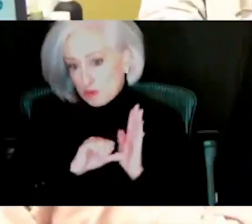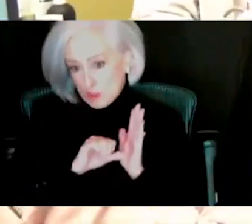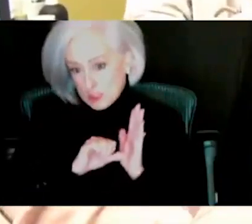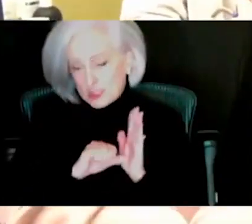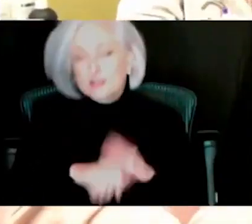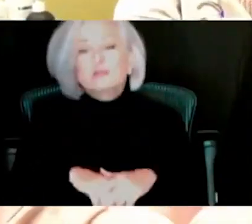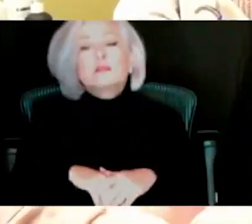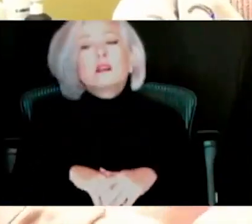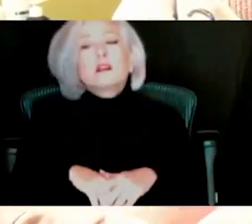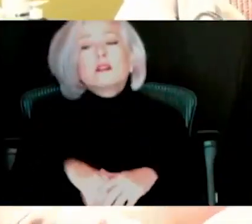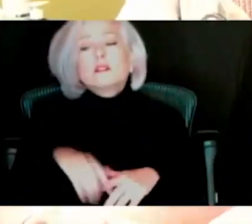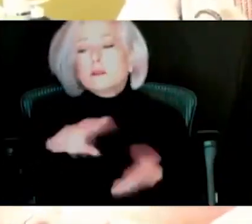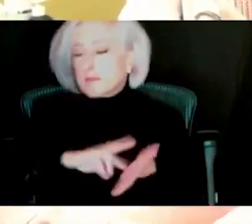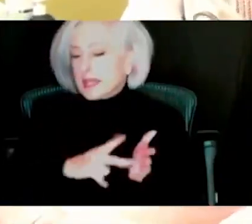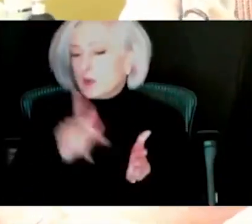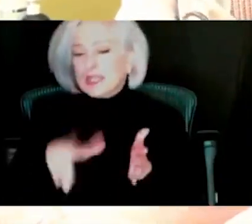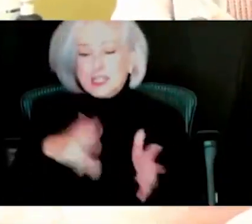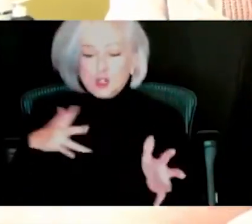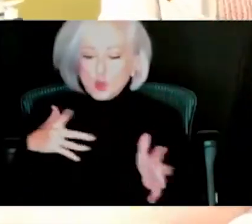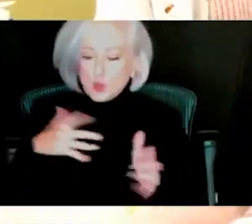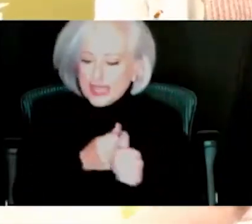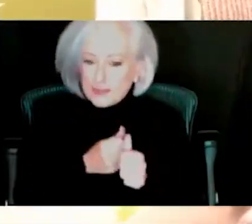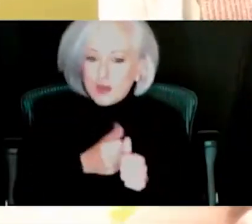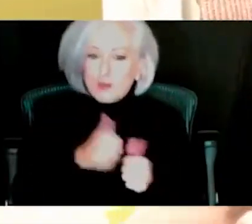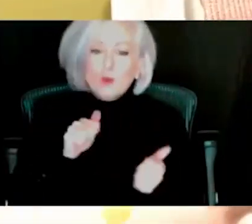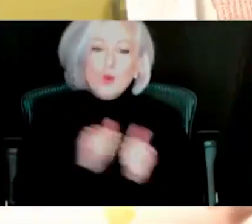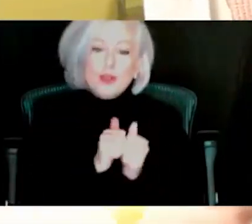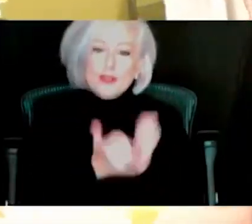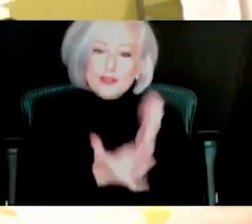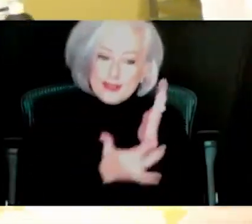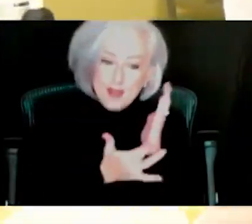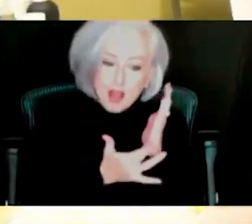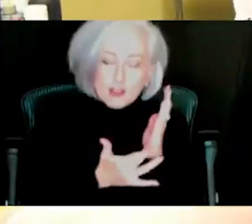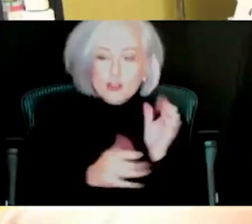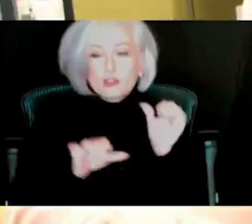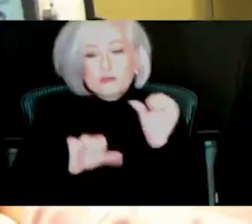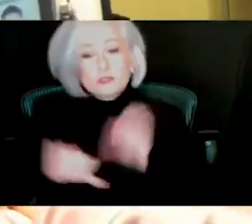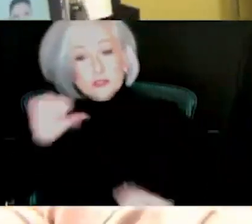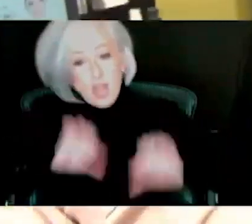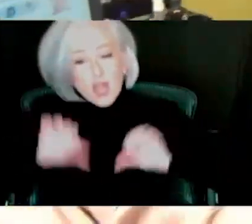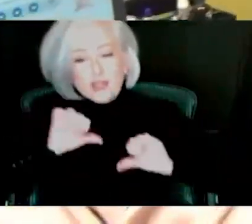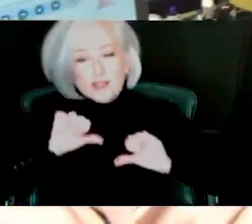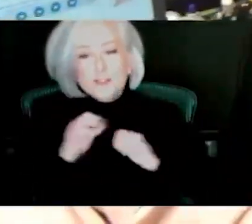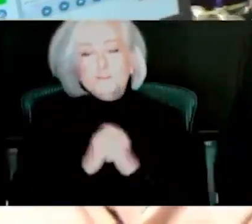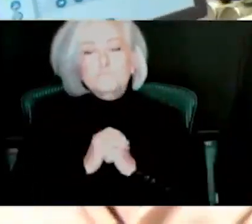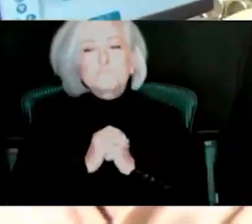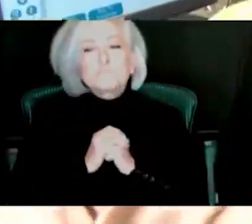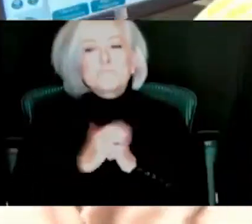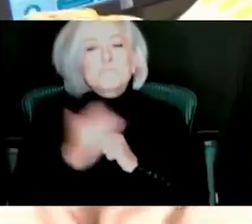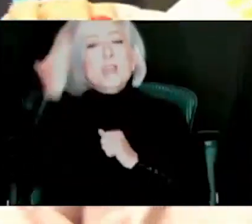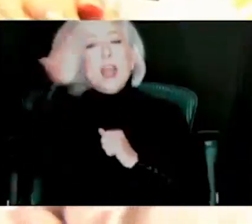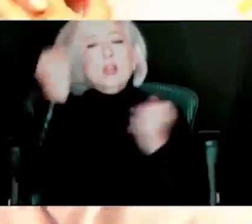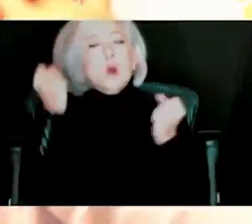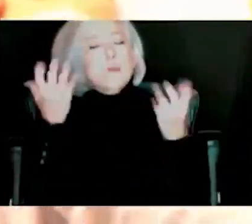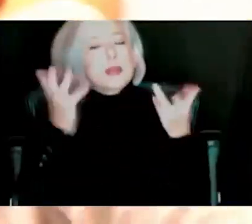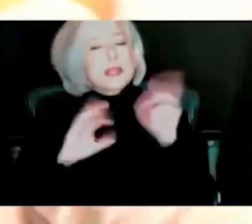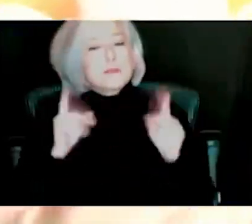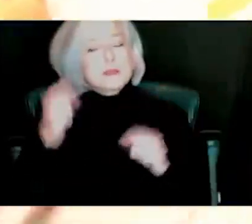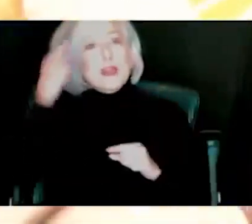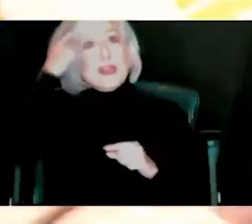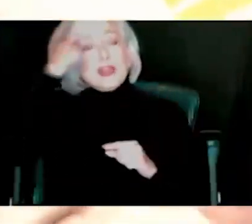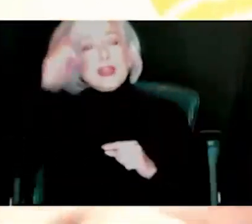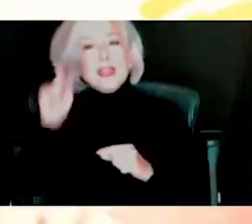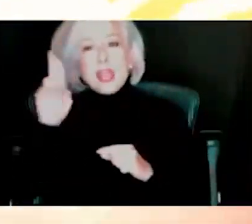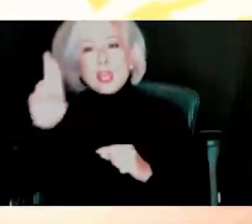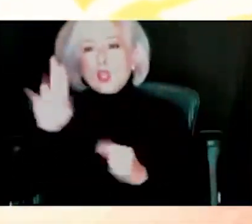latest technology, science, and so I know a lot of people think of us as, a medical